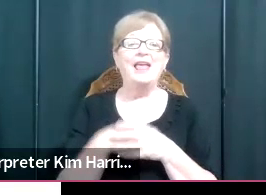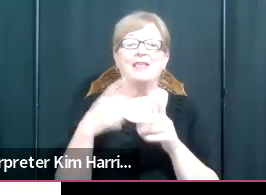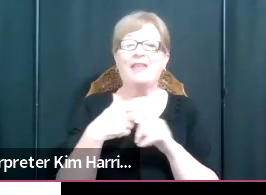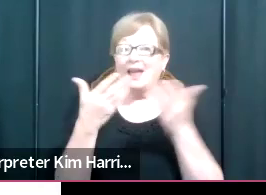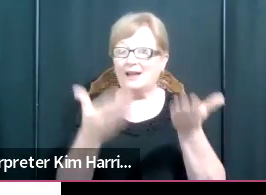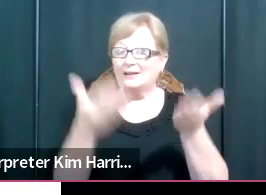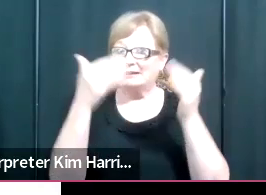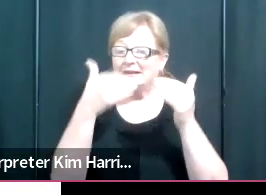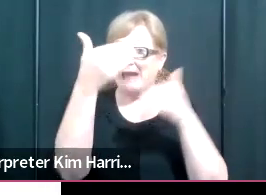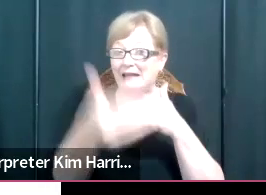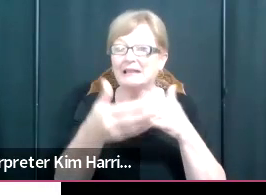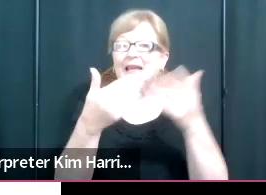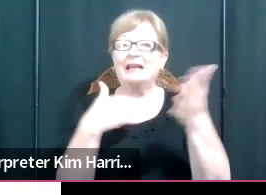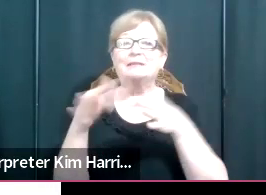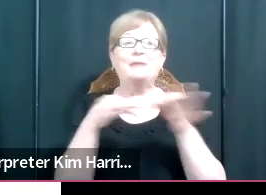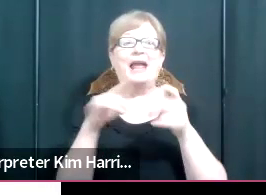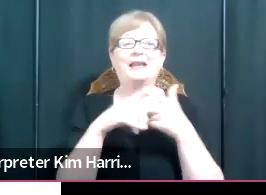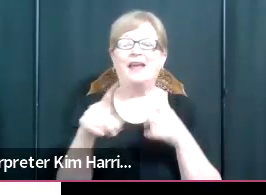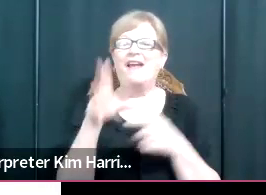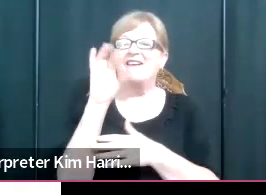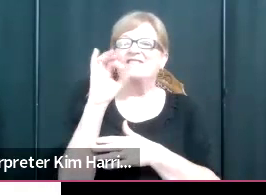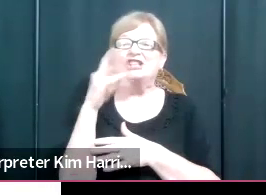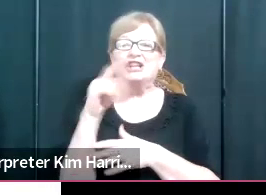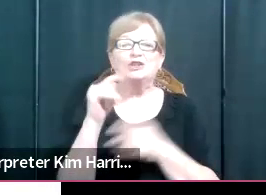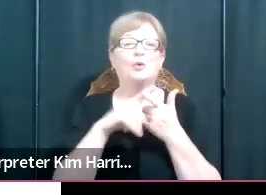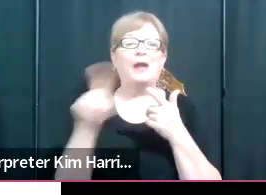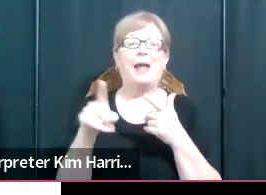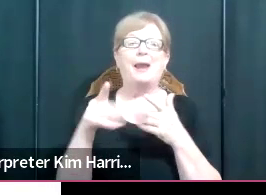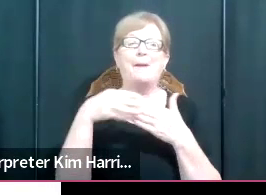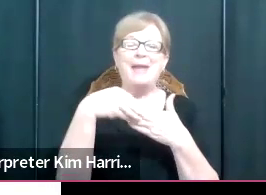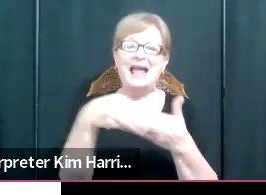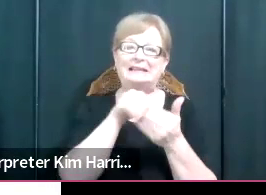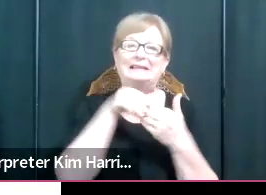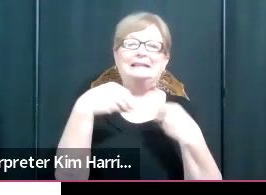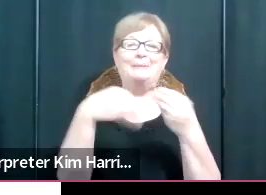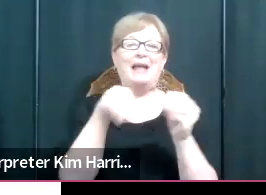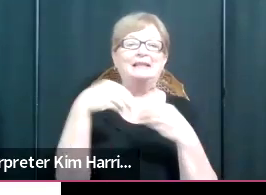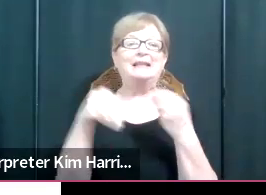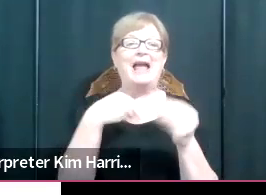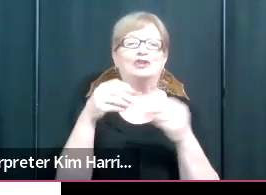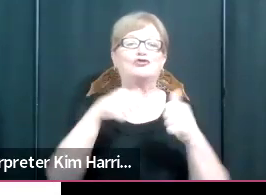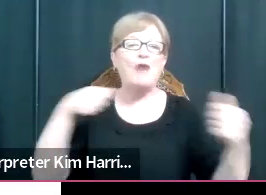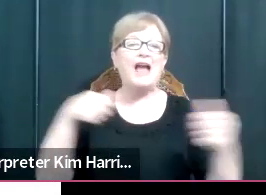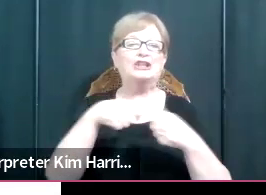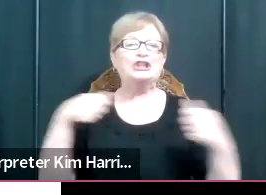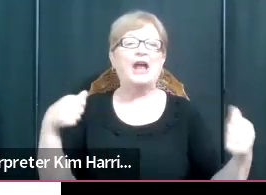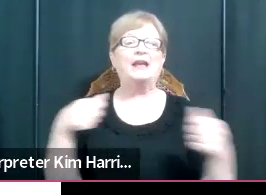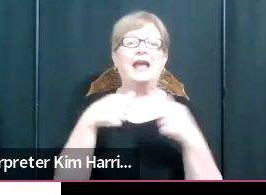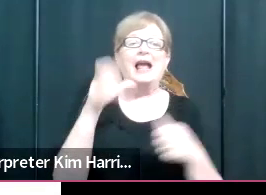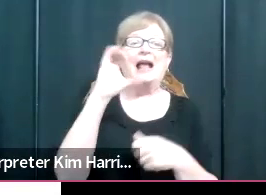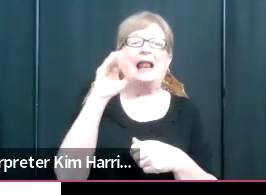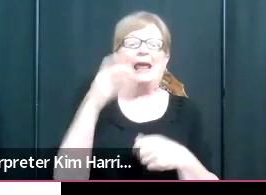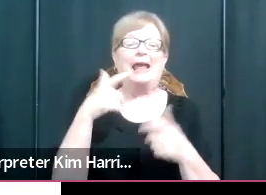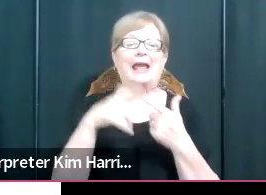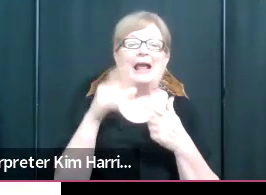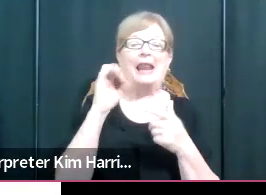This next slide talks about fidgets that you can bend and stretch or click and clack. And again, like with the others, there are some on here that